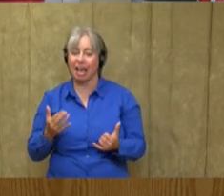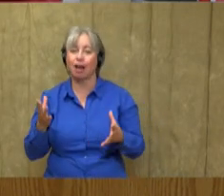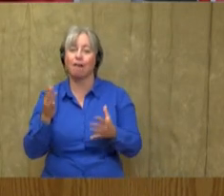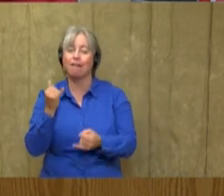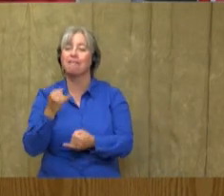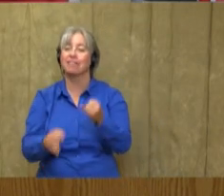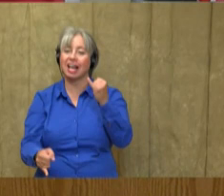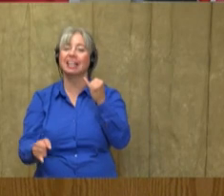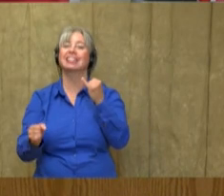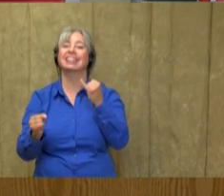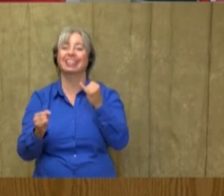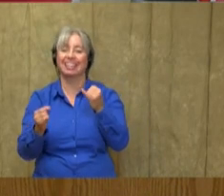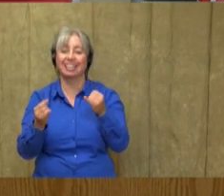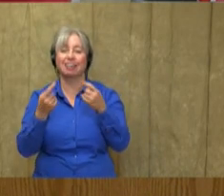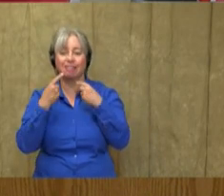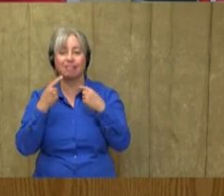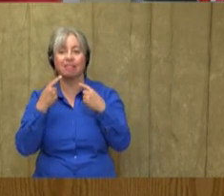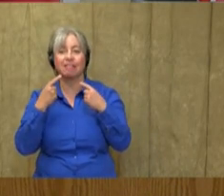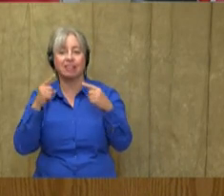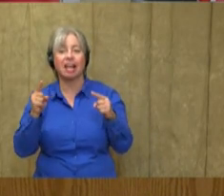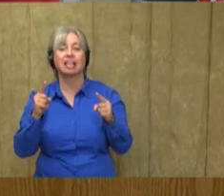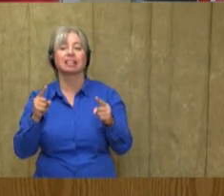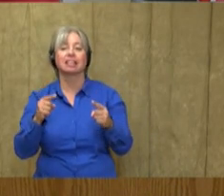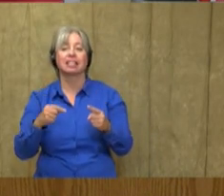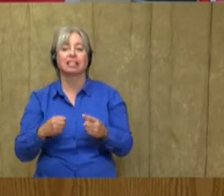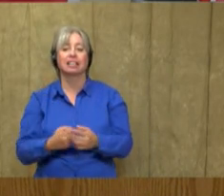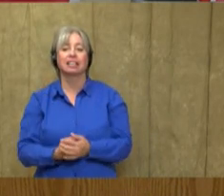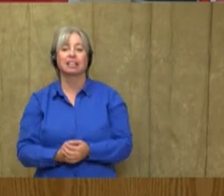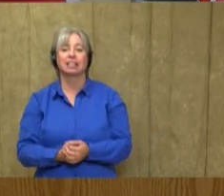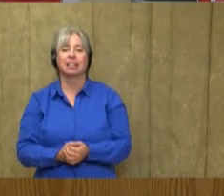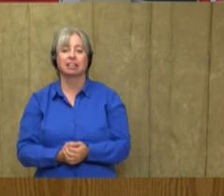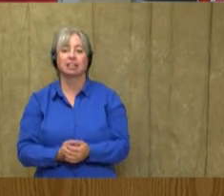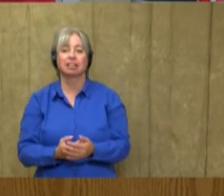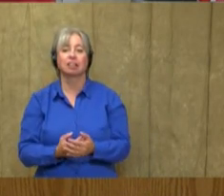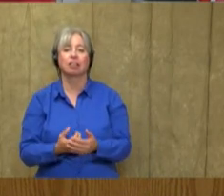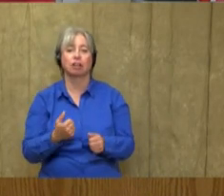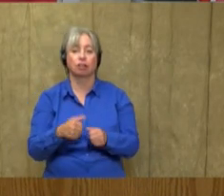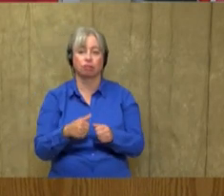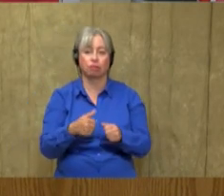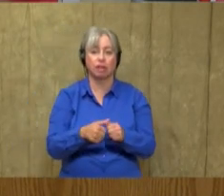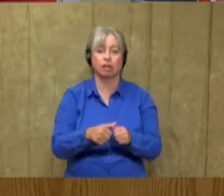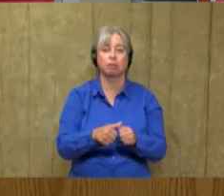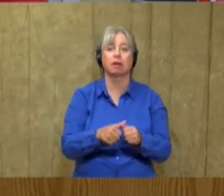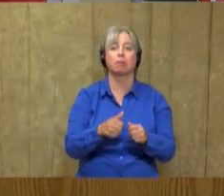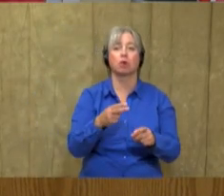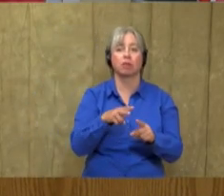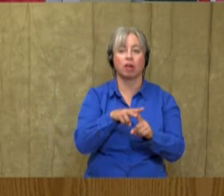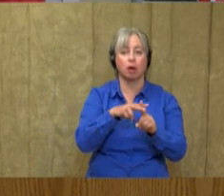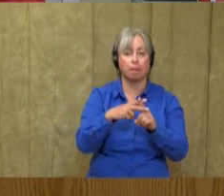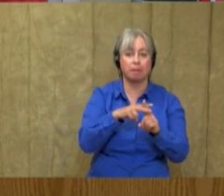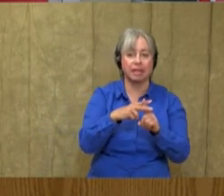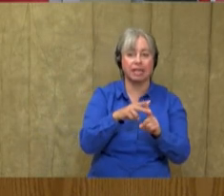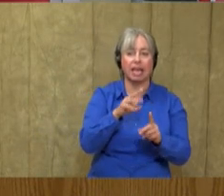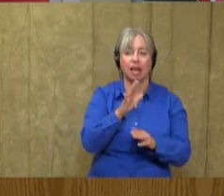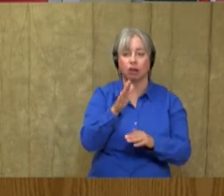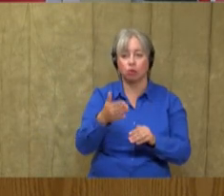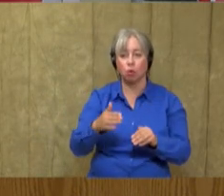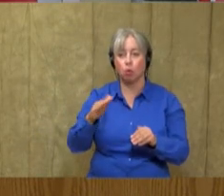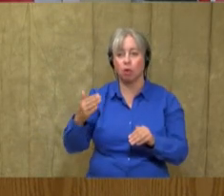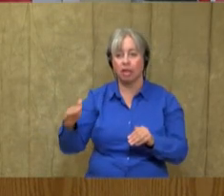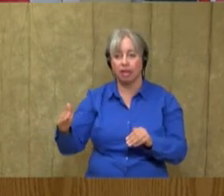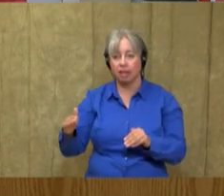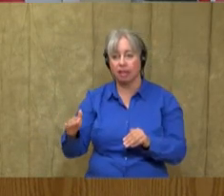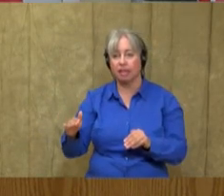get to a minute ago. All right, so we have compressional waves. Okay, remember there are mechanical waves. We have two main properties